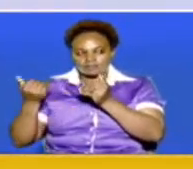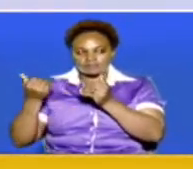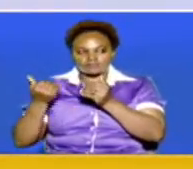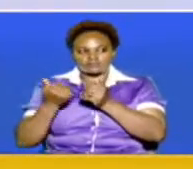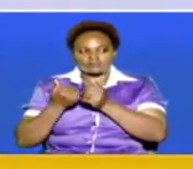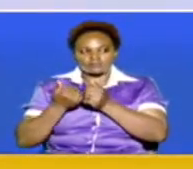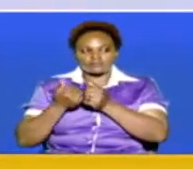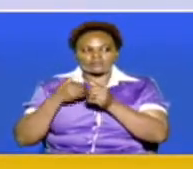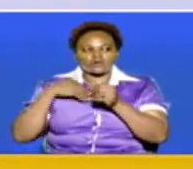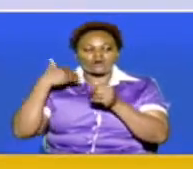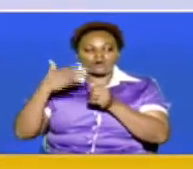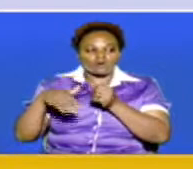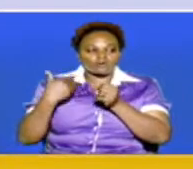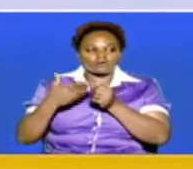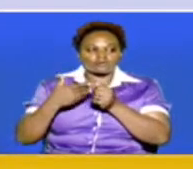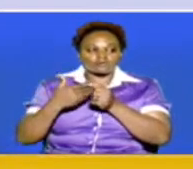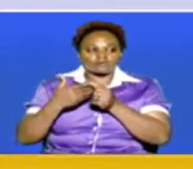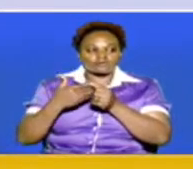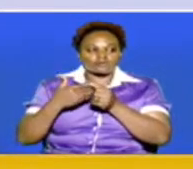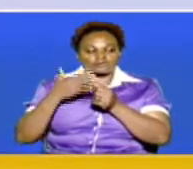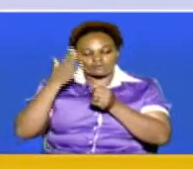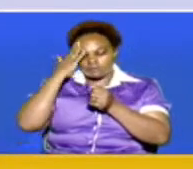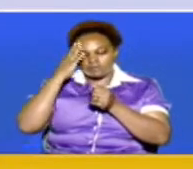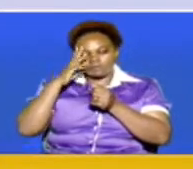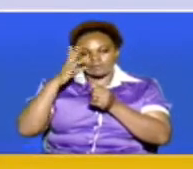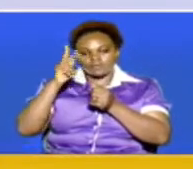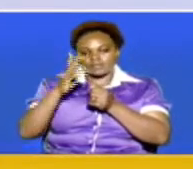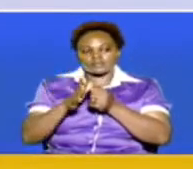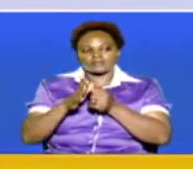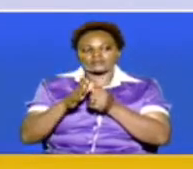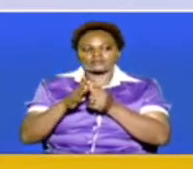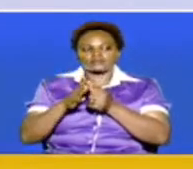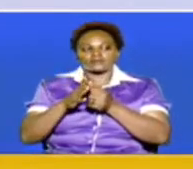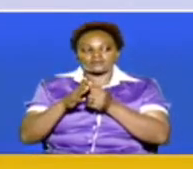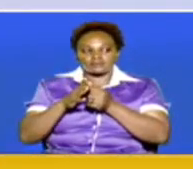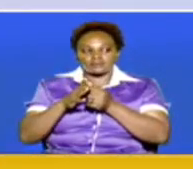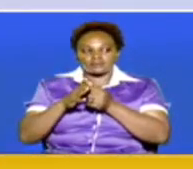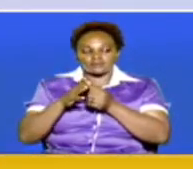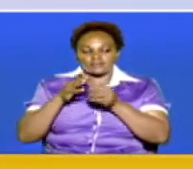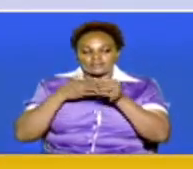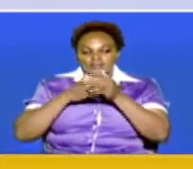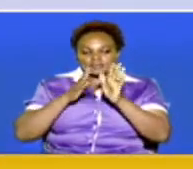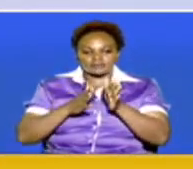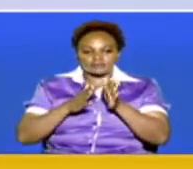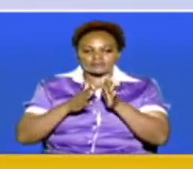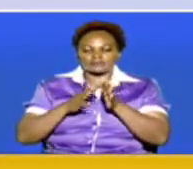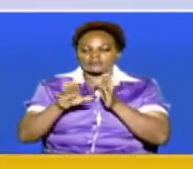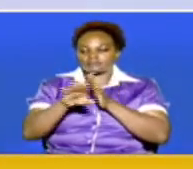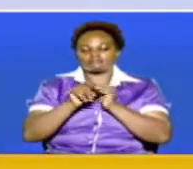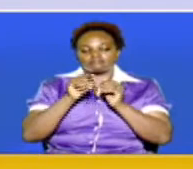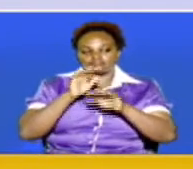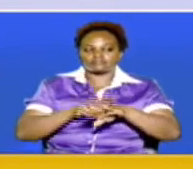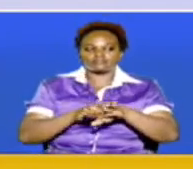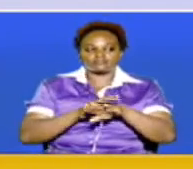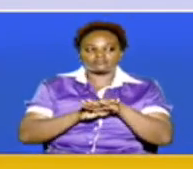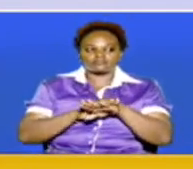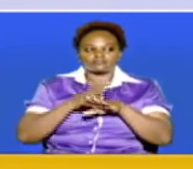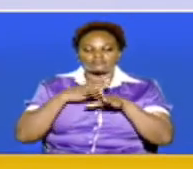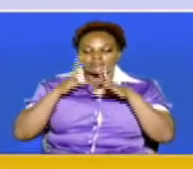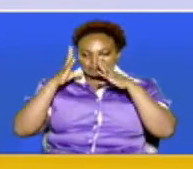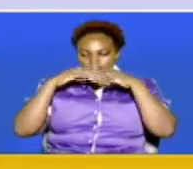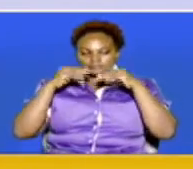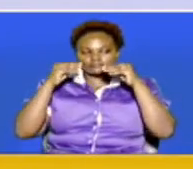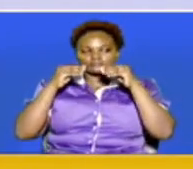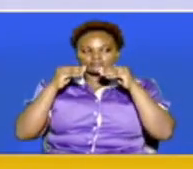another. We owe this to you, the people of Kenya, for electing capable leaders of the region. My